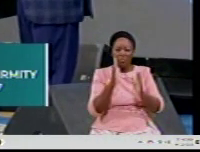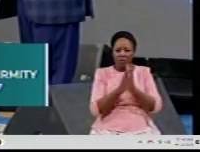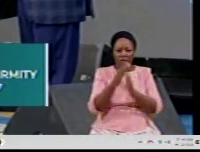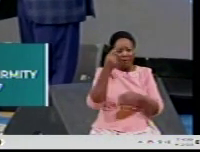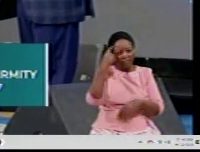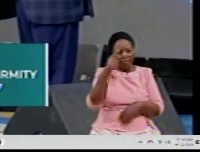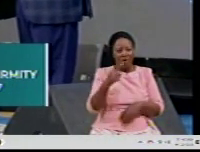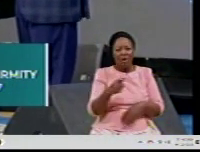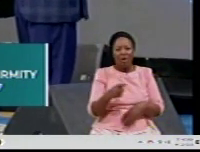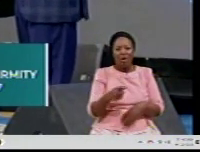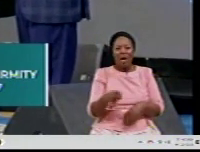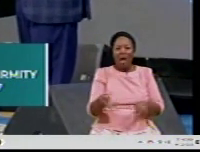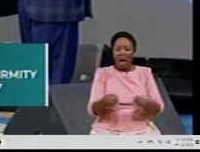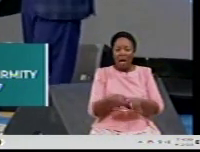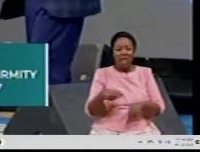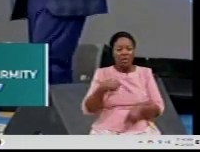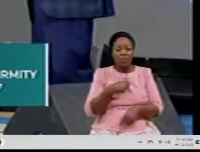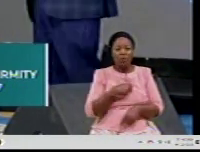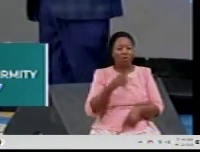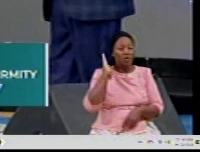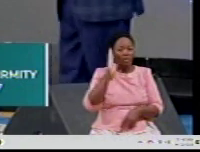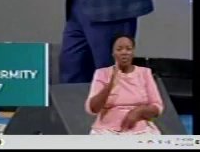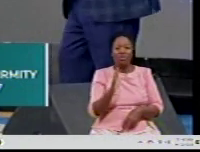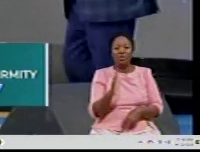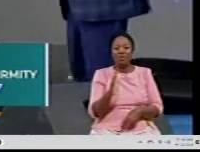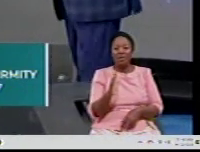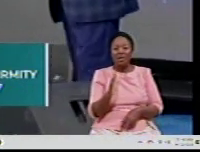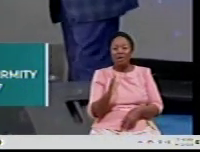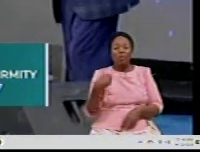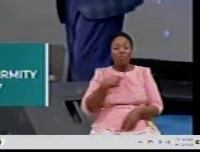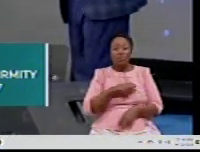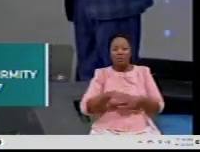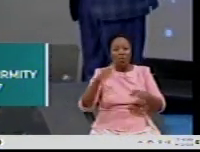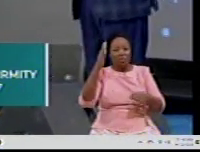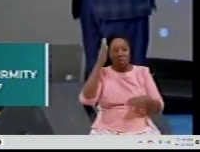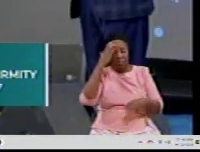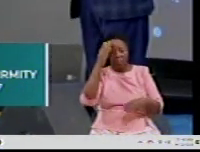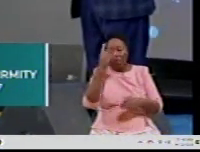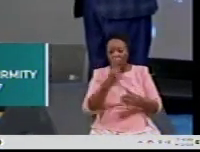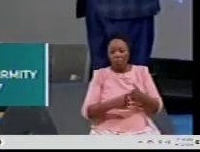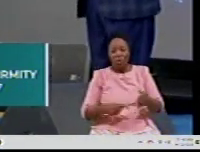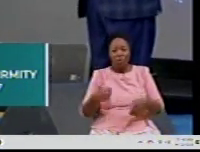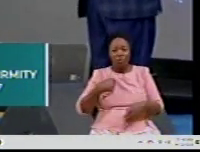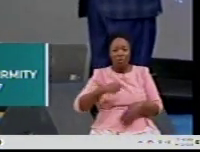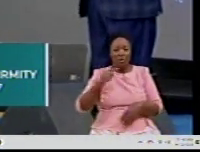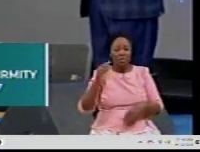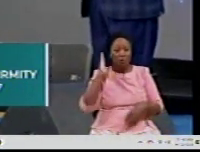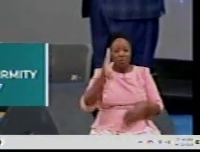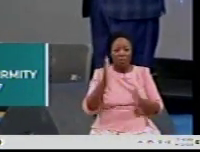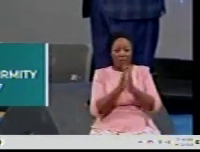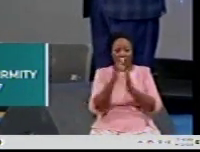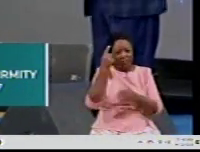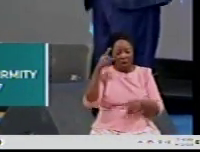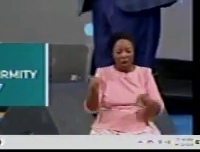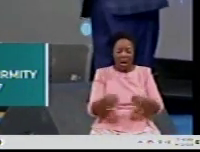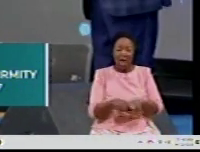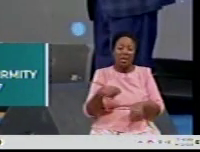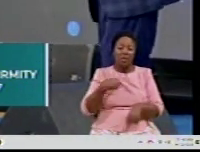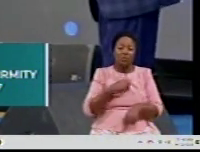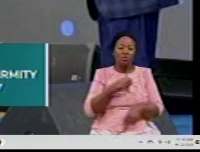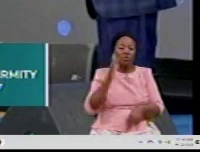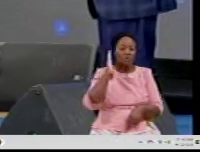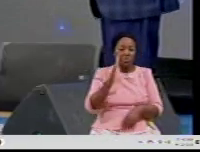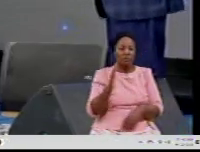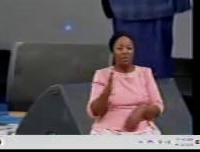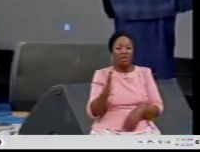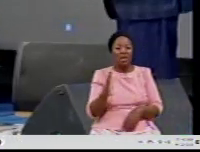as we ought. We know not what we should pray for as we ought. There